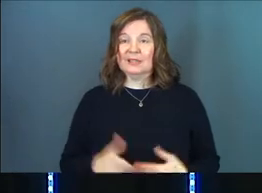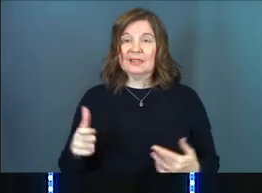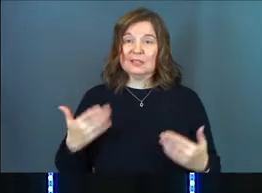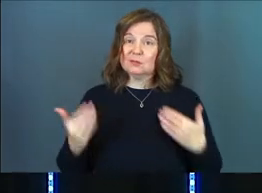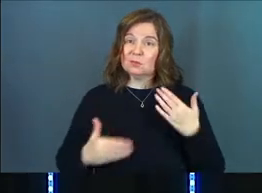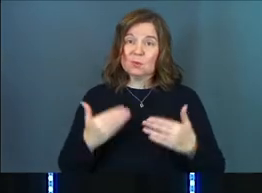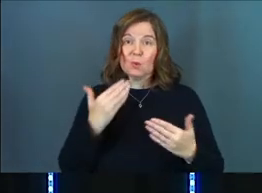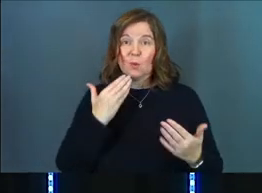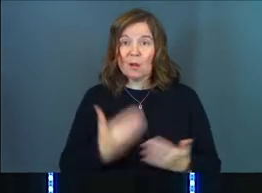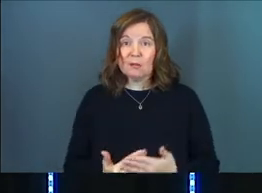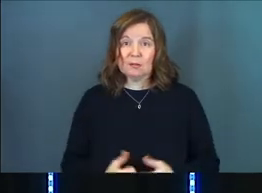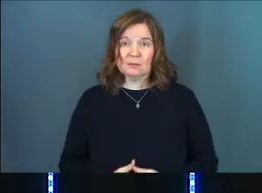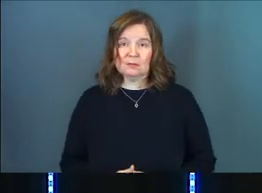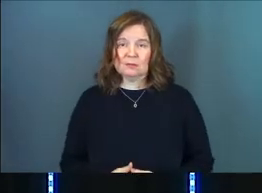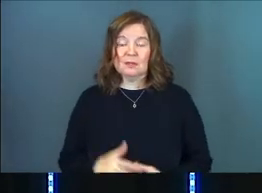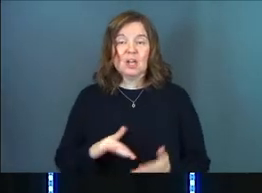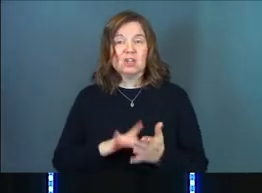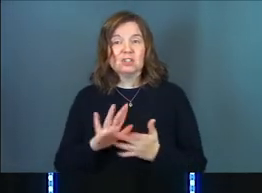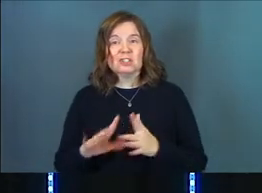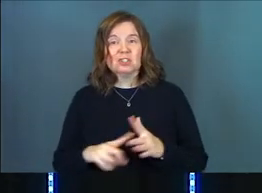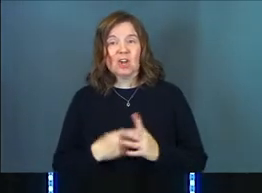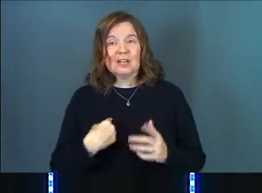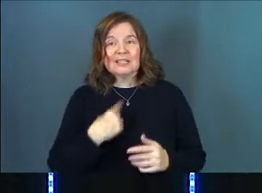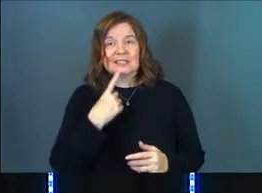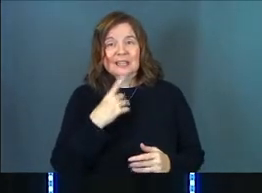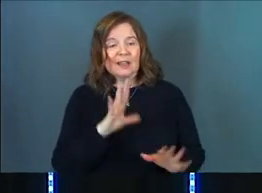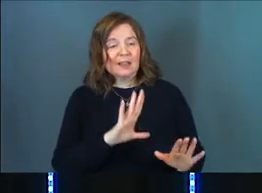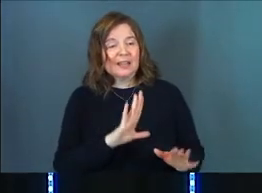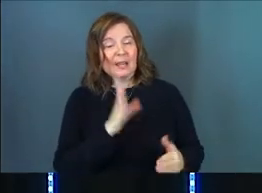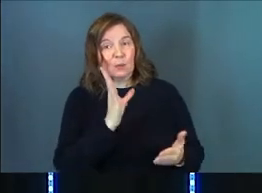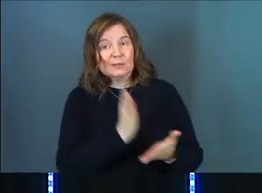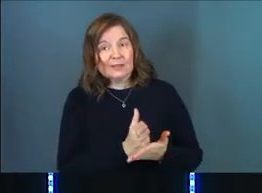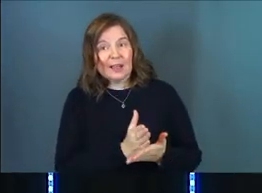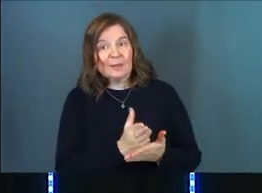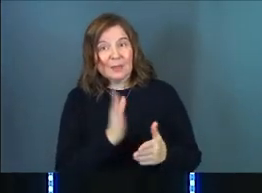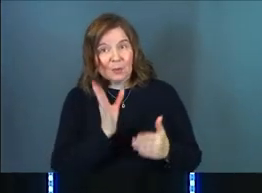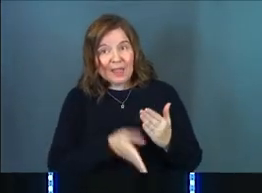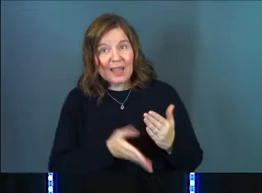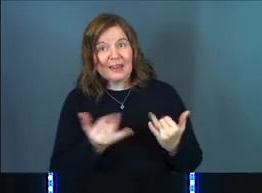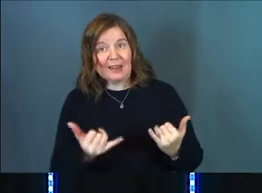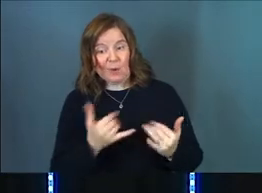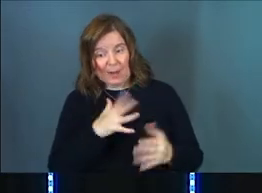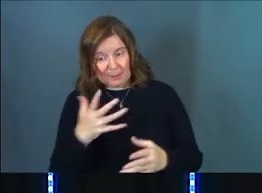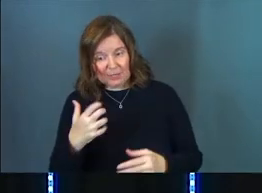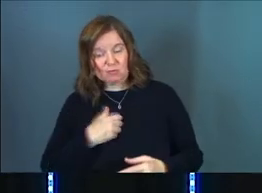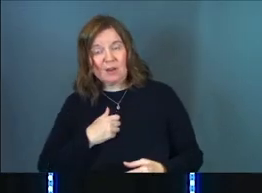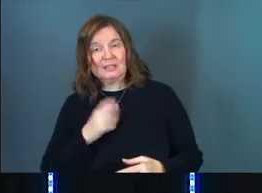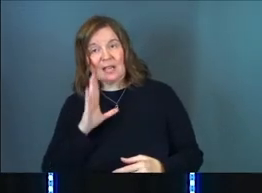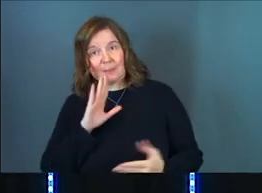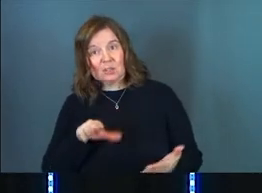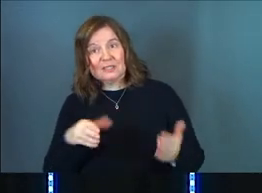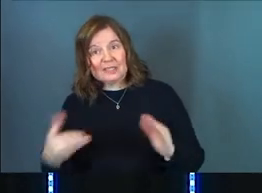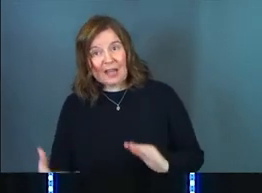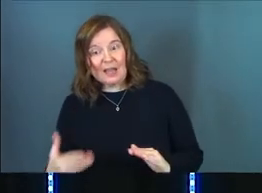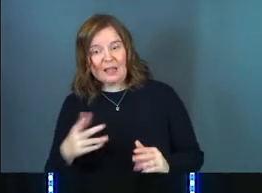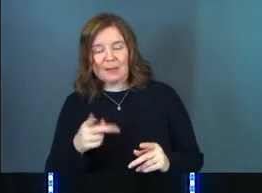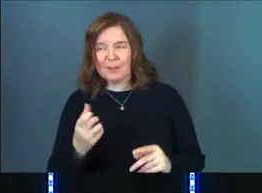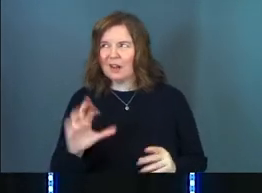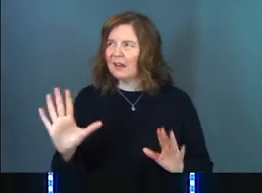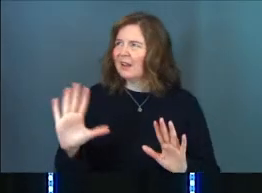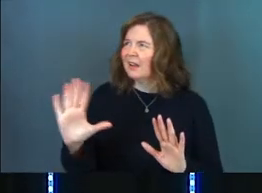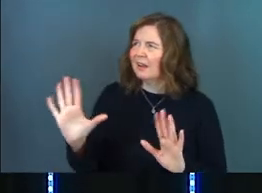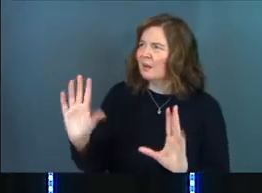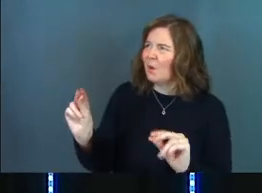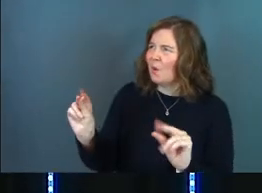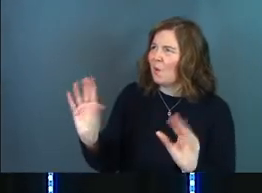This was going well. And Jesus starts saying, it's going to come to an end. And I'm going to get arrested. And I'm going to die. And Peter's